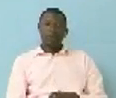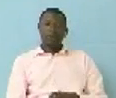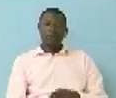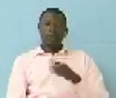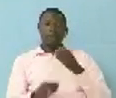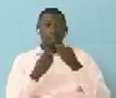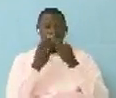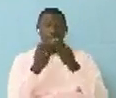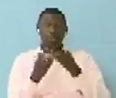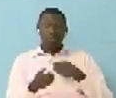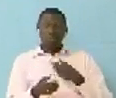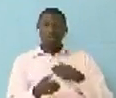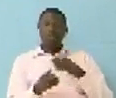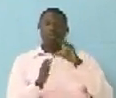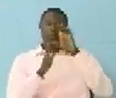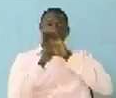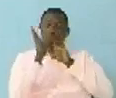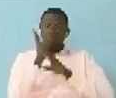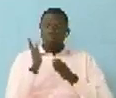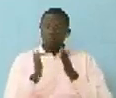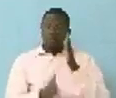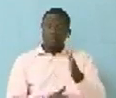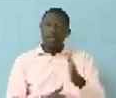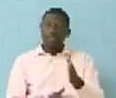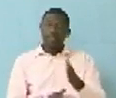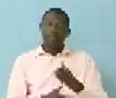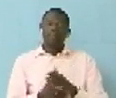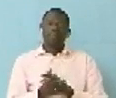He said it was his constitutional right.